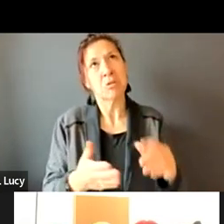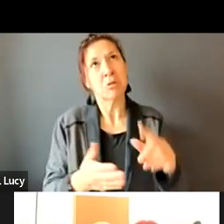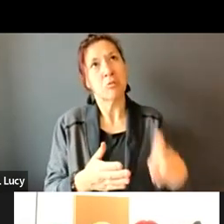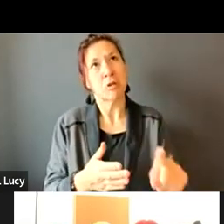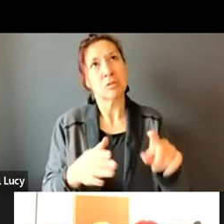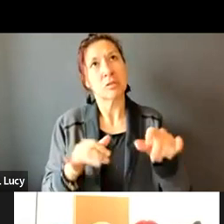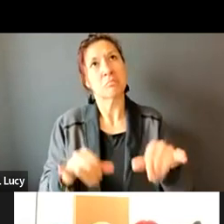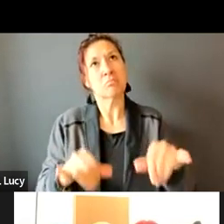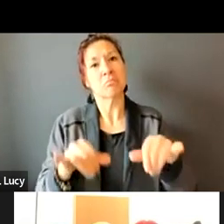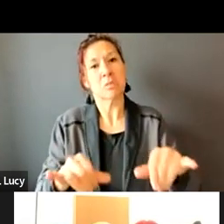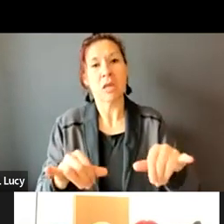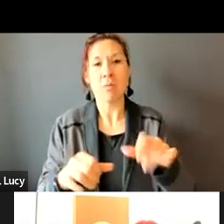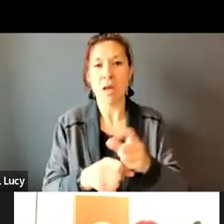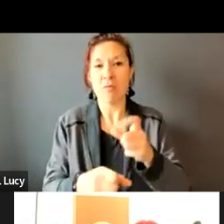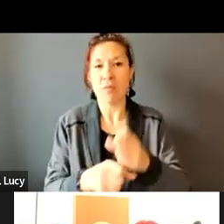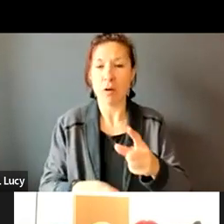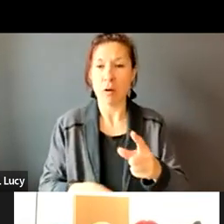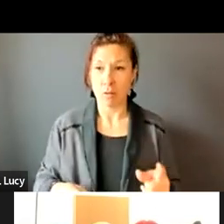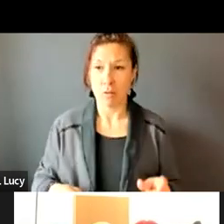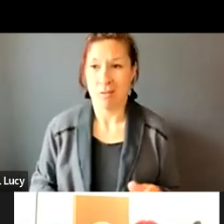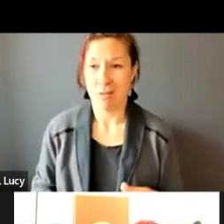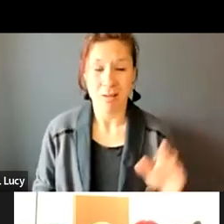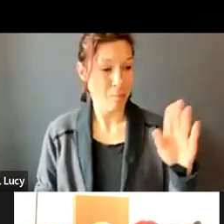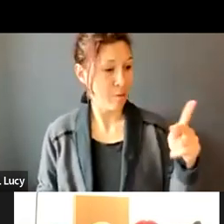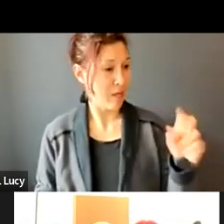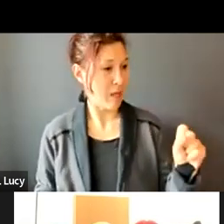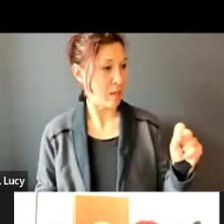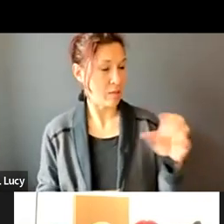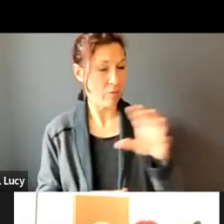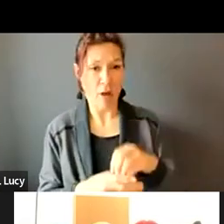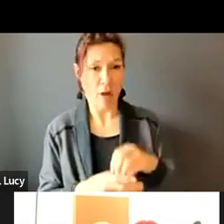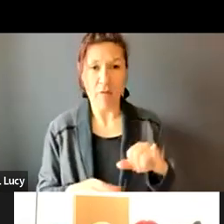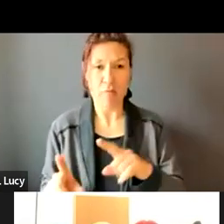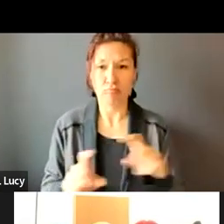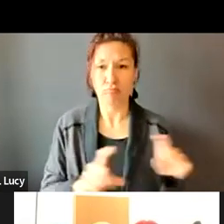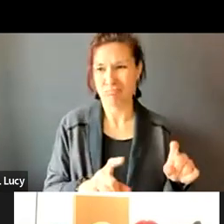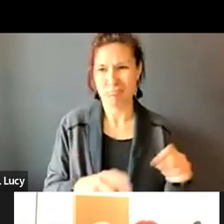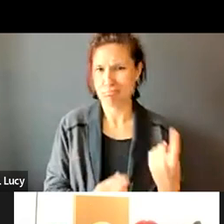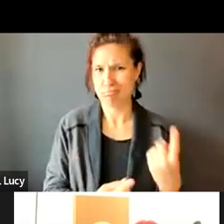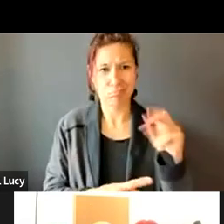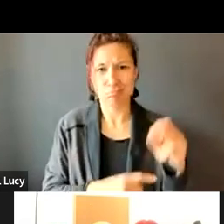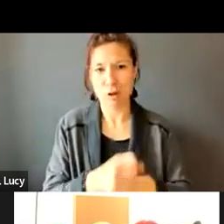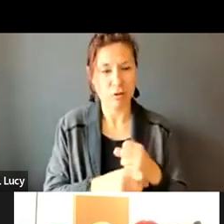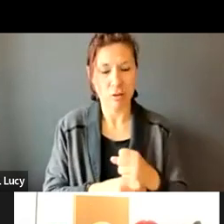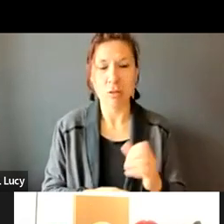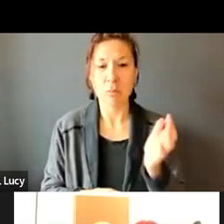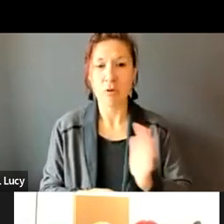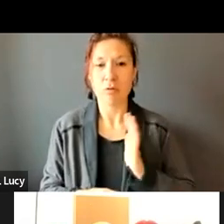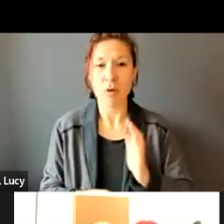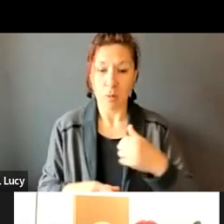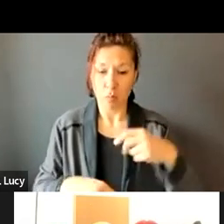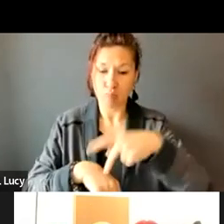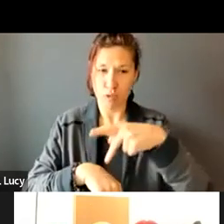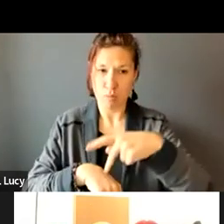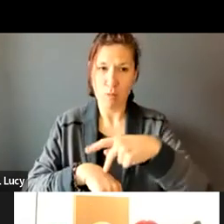uh we have participated in my understanding in BPS for 30 years doing the survey I know when I was a principal it was